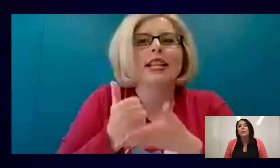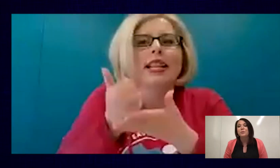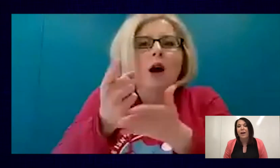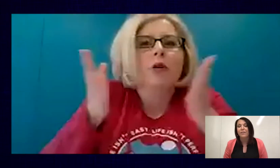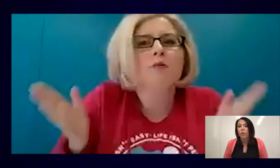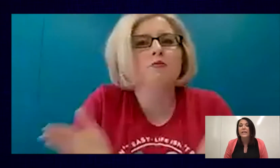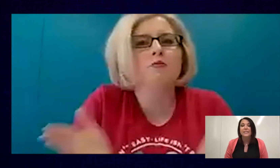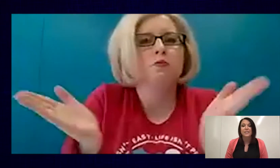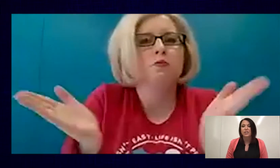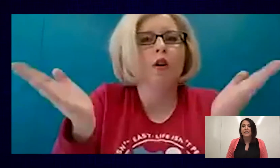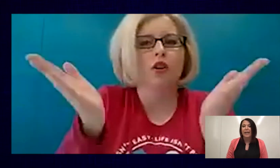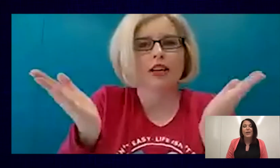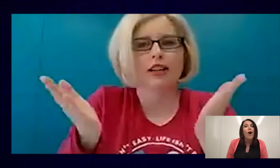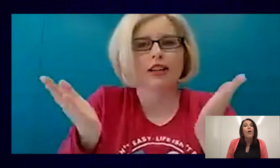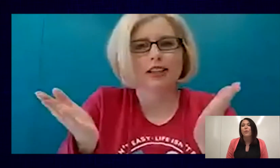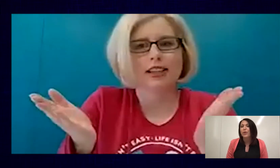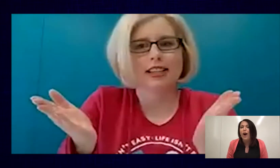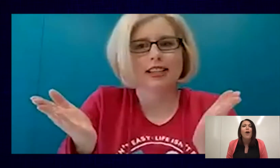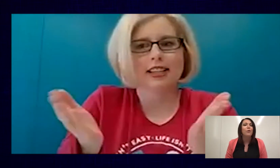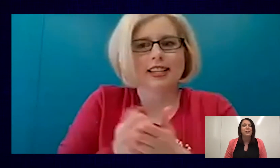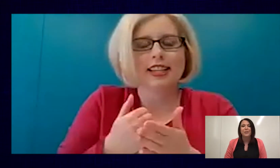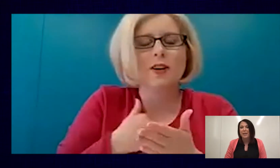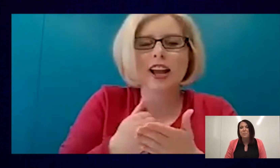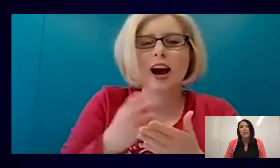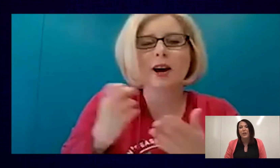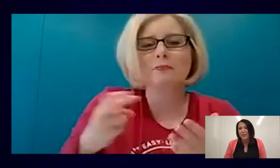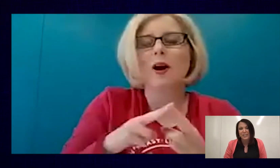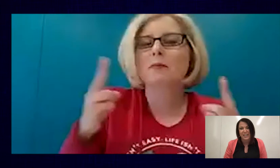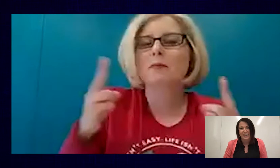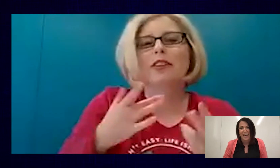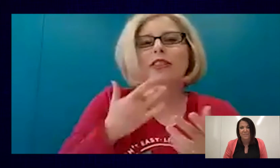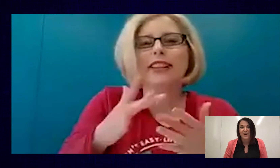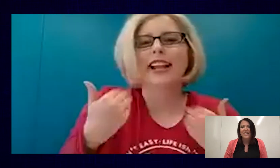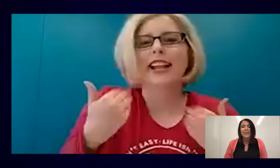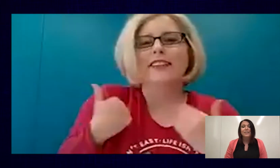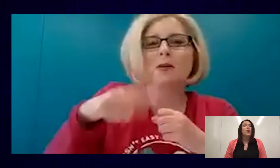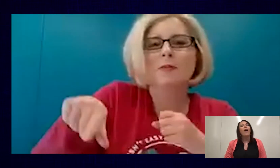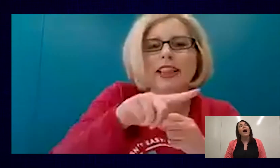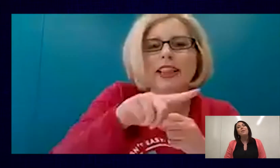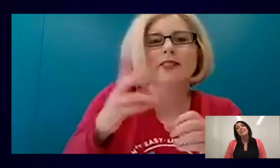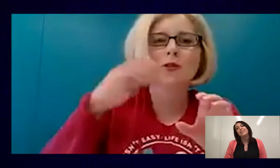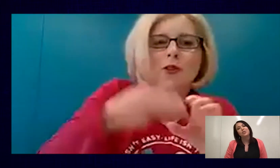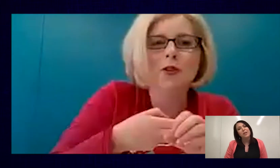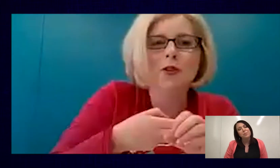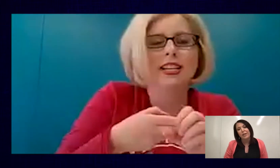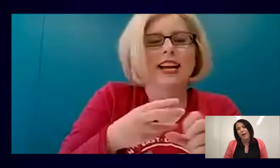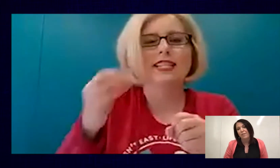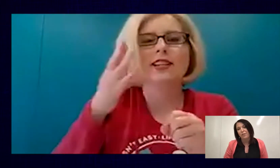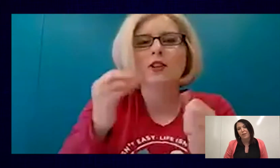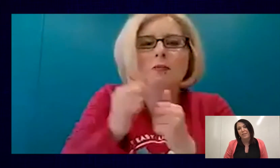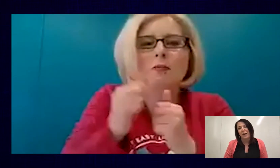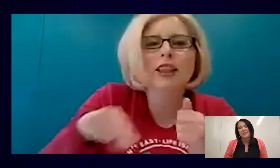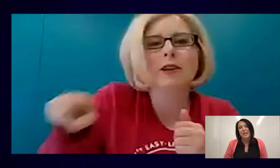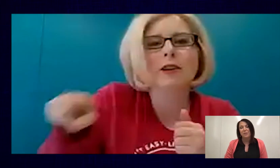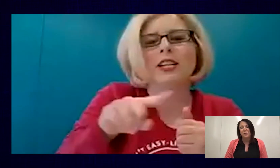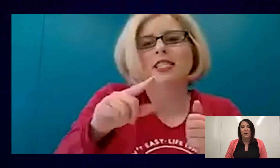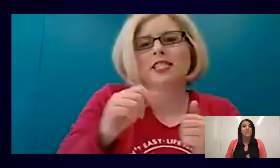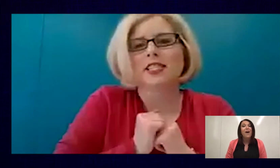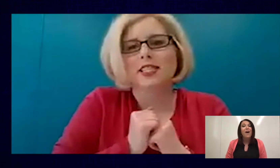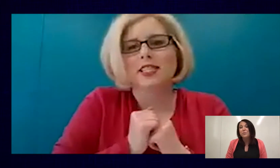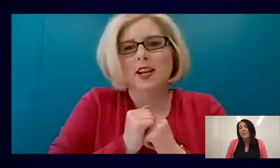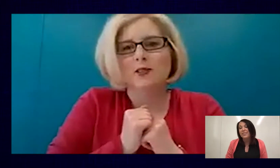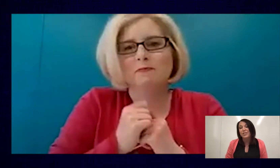to use my voice to just say, go, go, to keep encouraging them. So I was extremely grateful that I was able